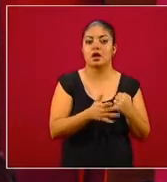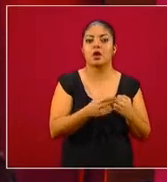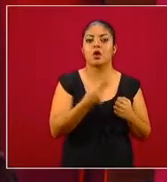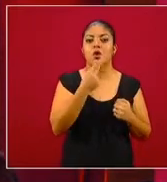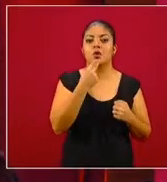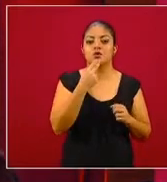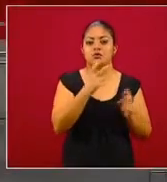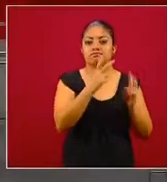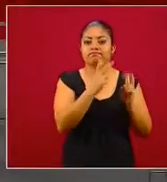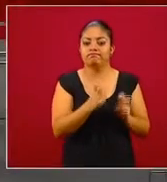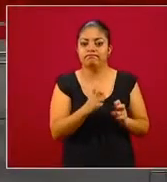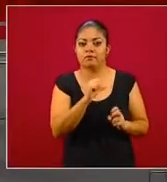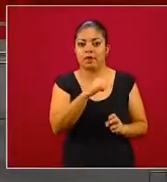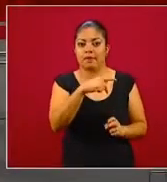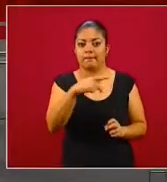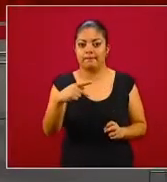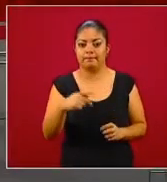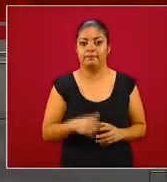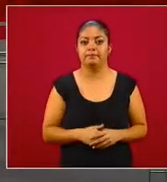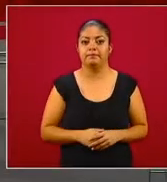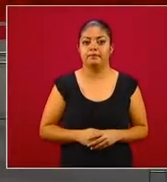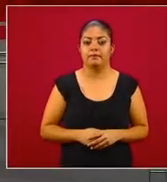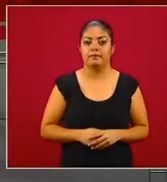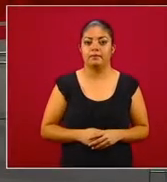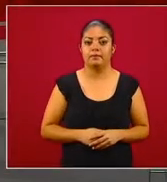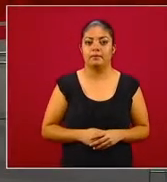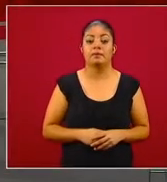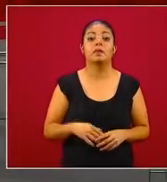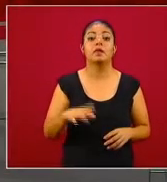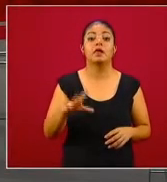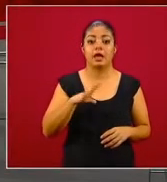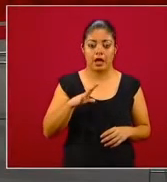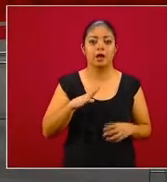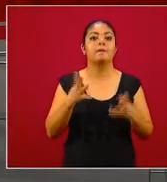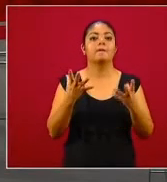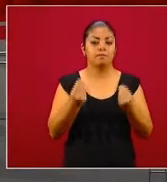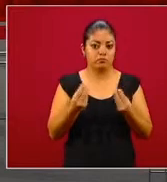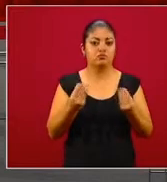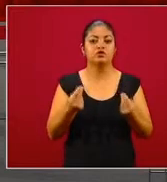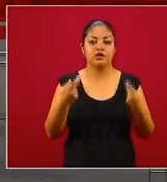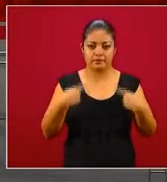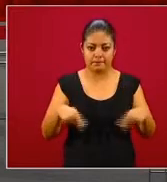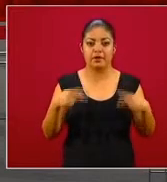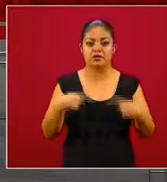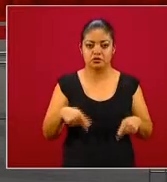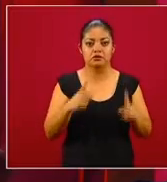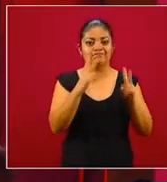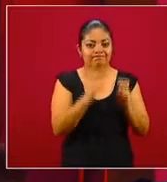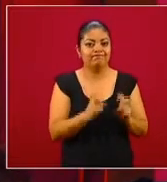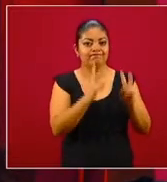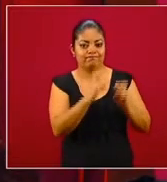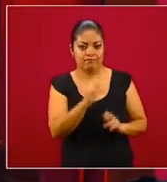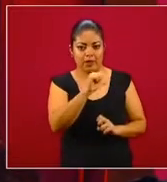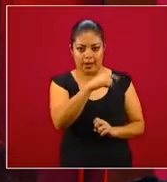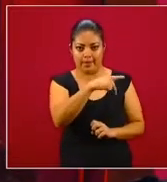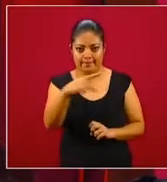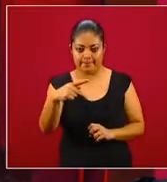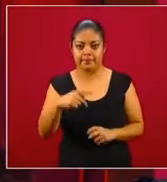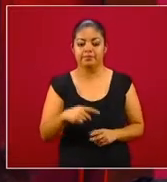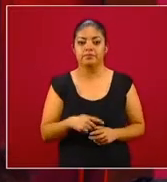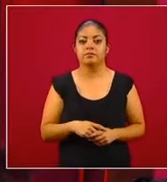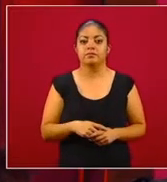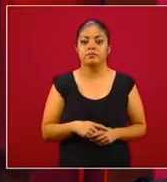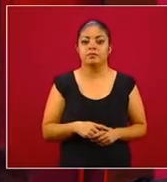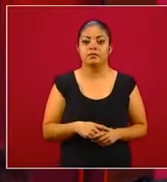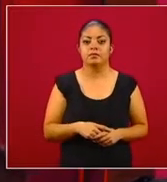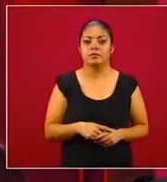la their aplicación. personal information into this Hay application. muchas más personas que han There are many descargado other la people who have aplicación downloaded de las this que